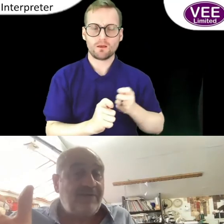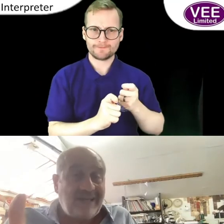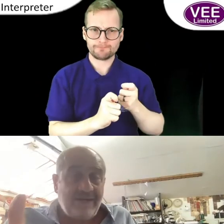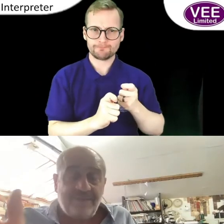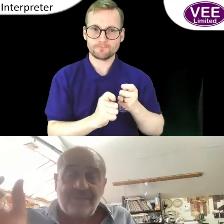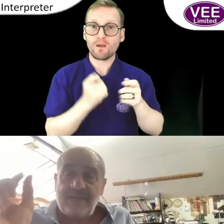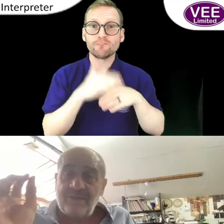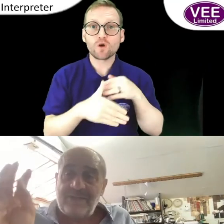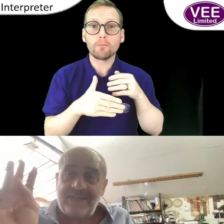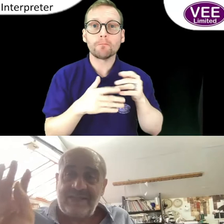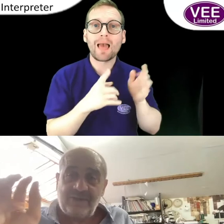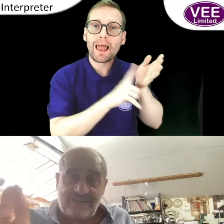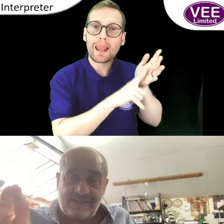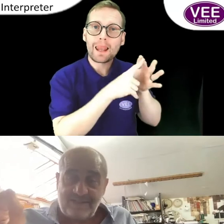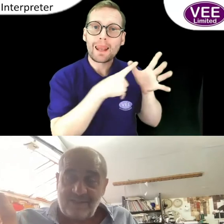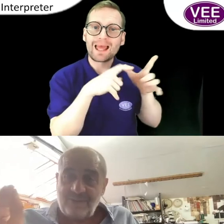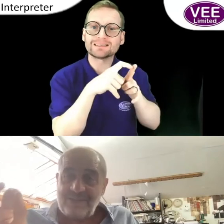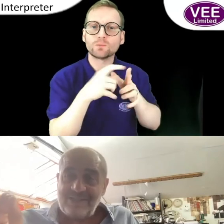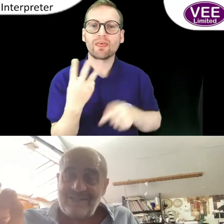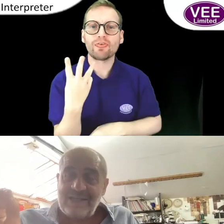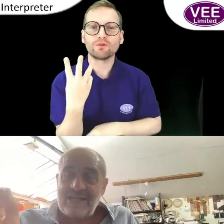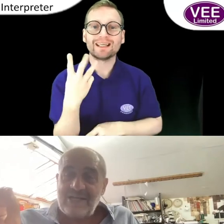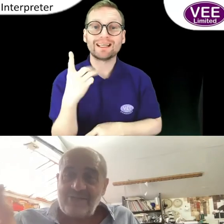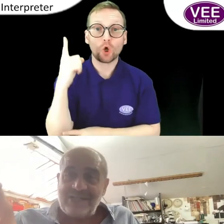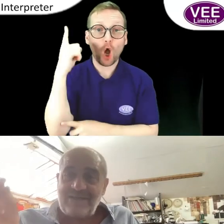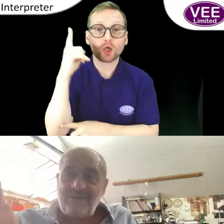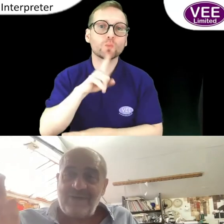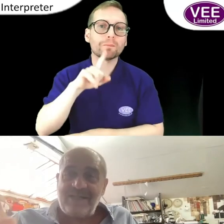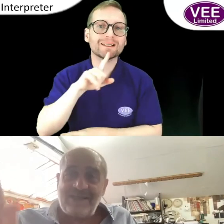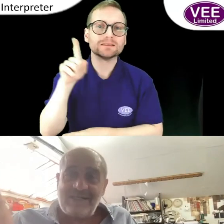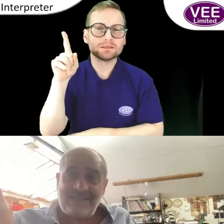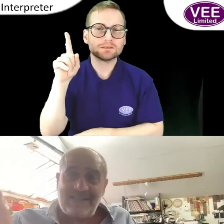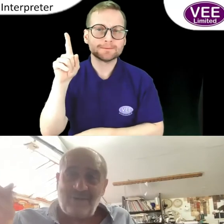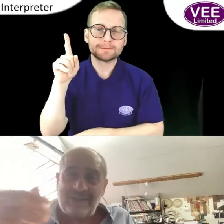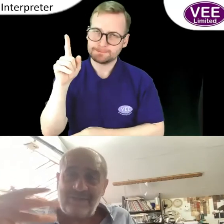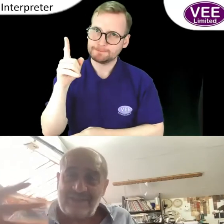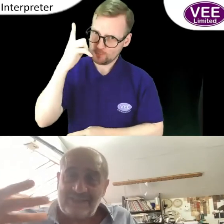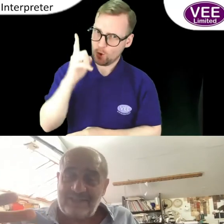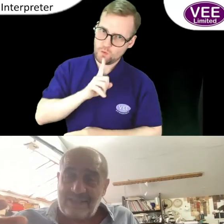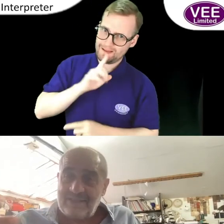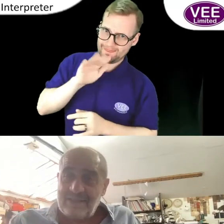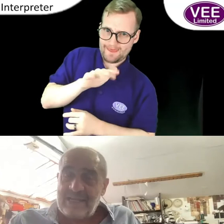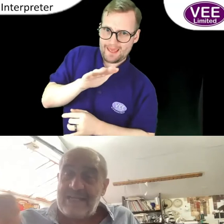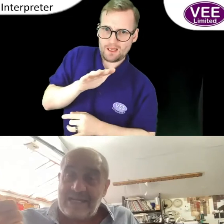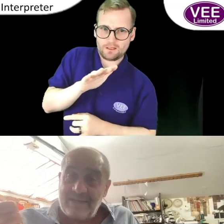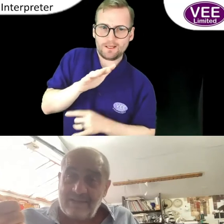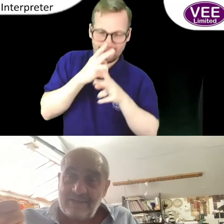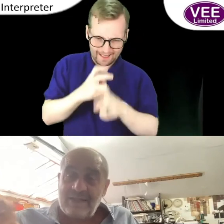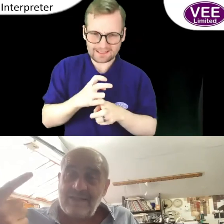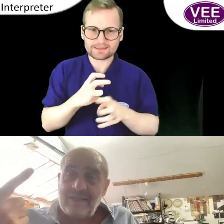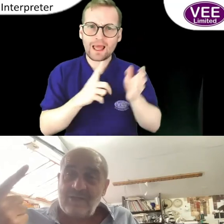made out of lead with three goddesses. So just if you analyze what I've just said,